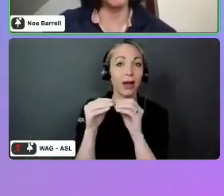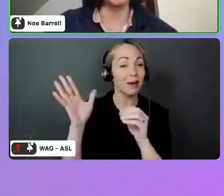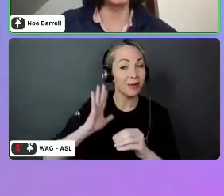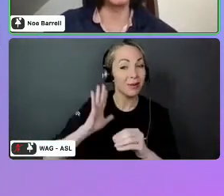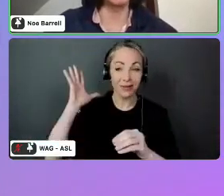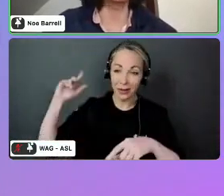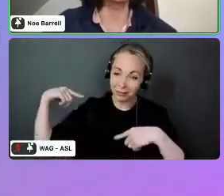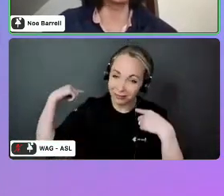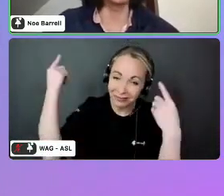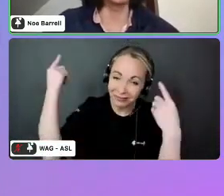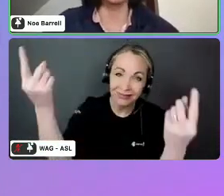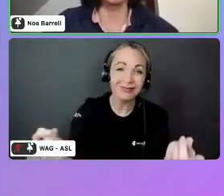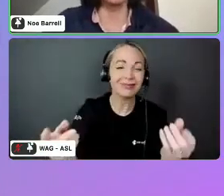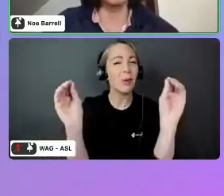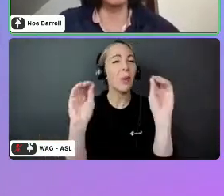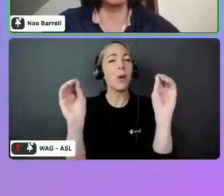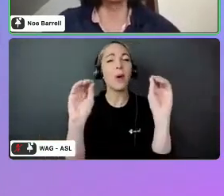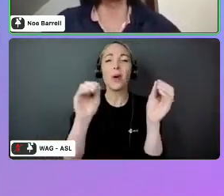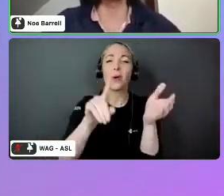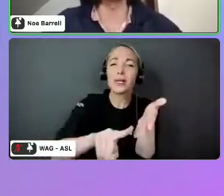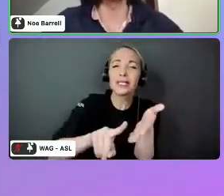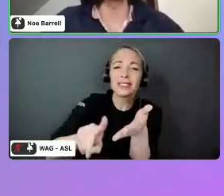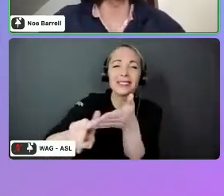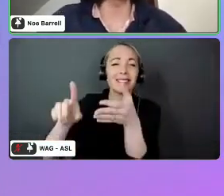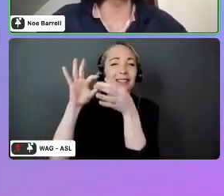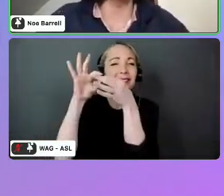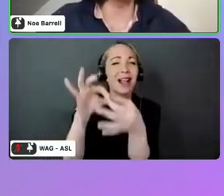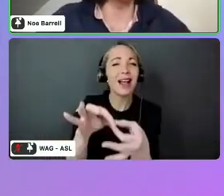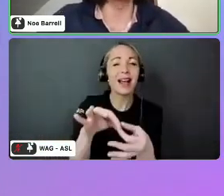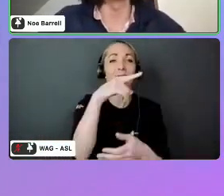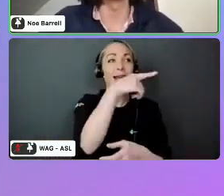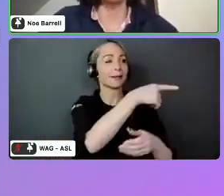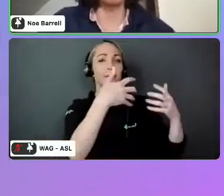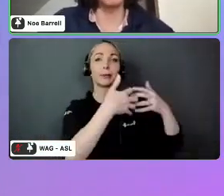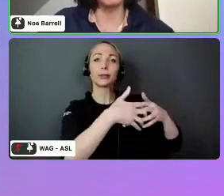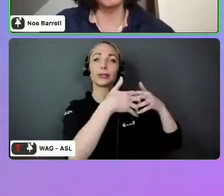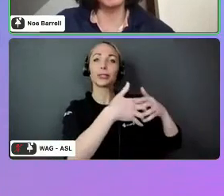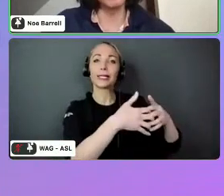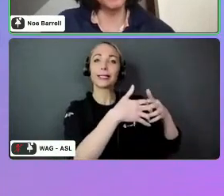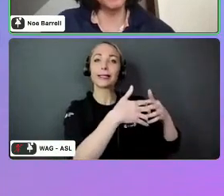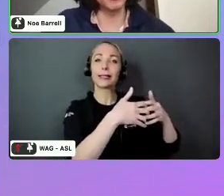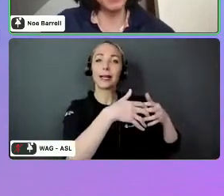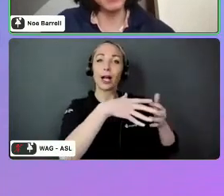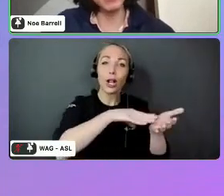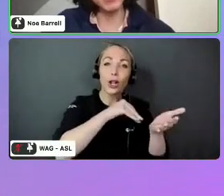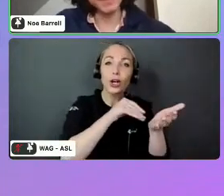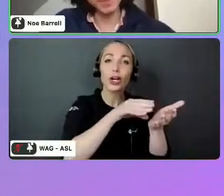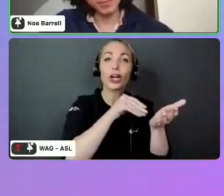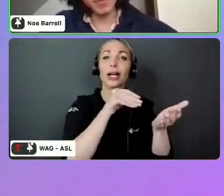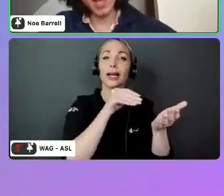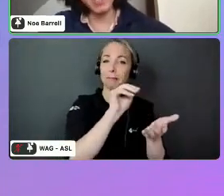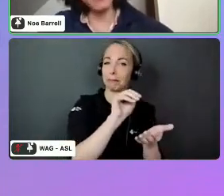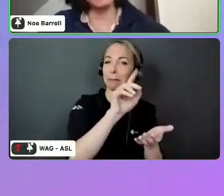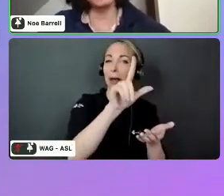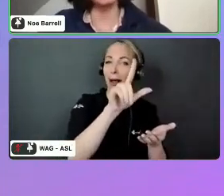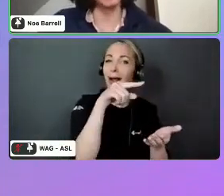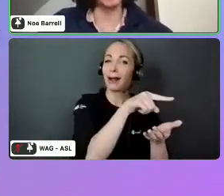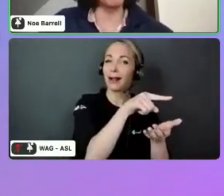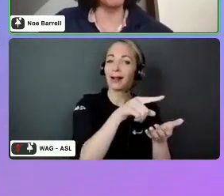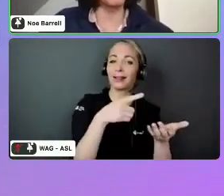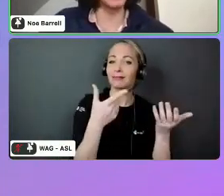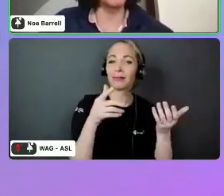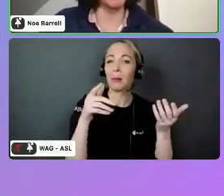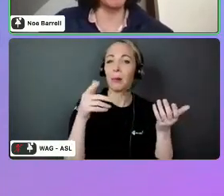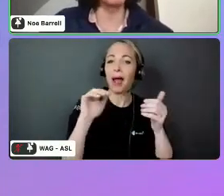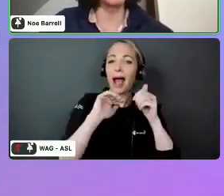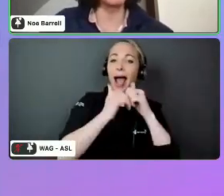done on using machine learning or computer vision to interpret web pages and user interfaces. And there's a couple